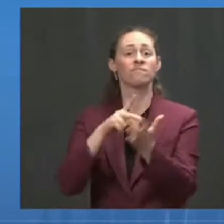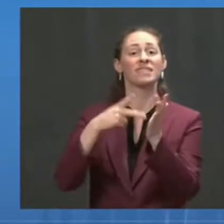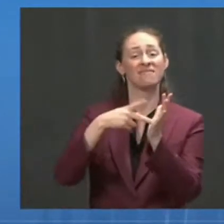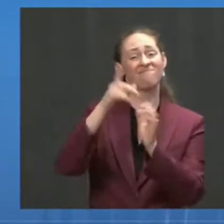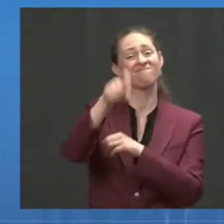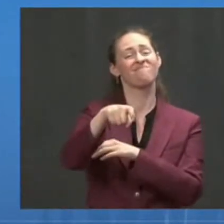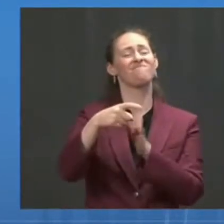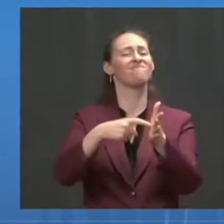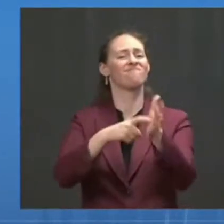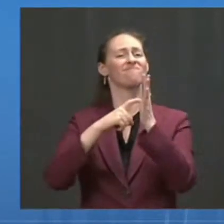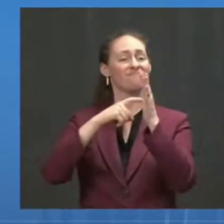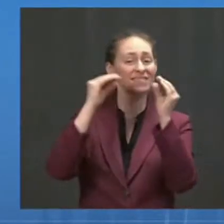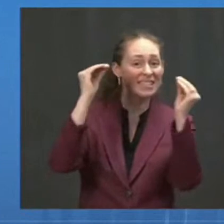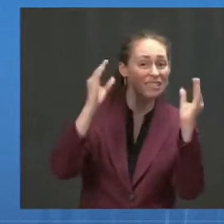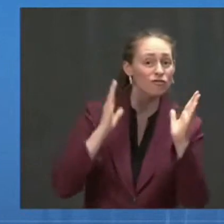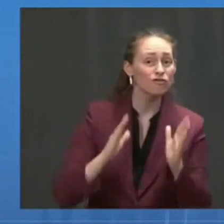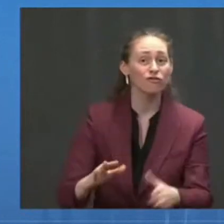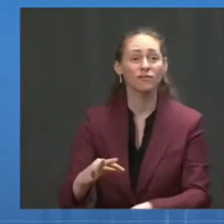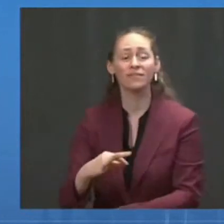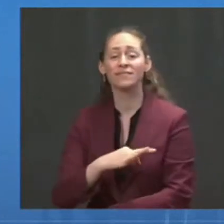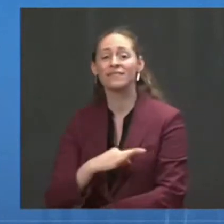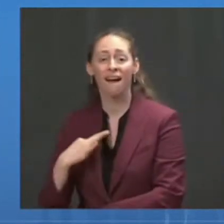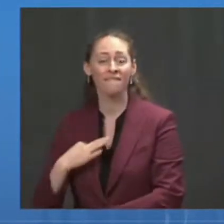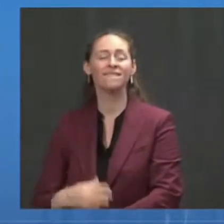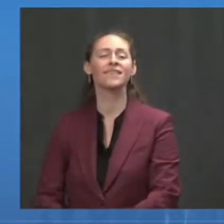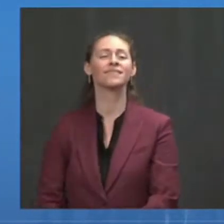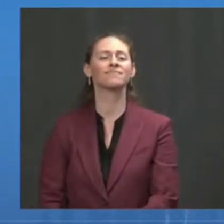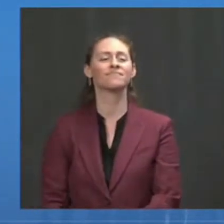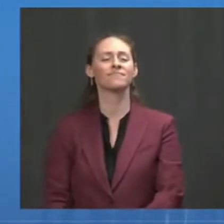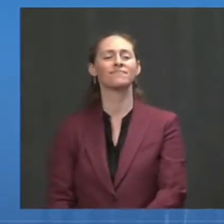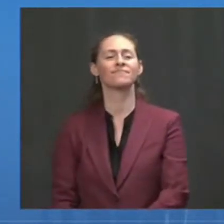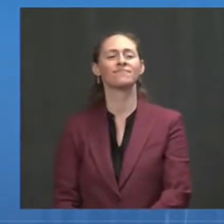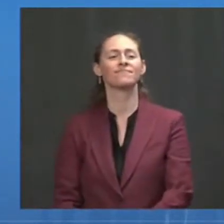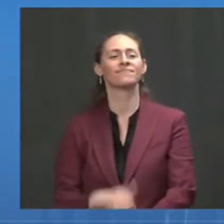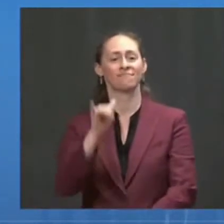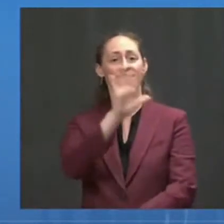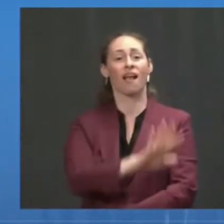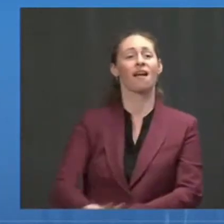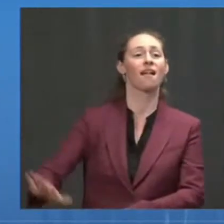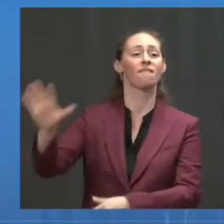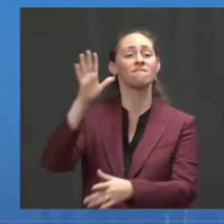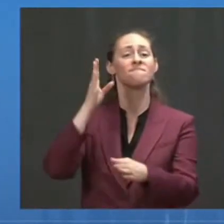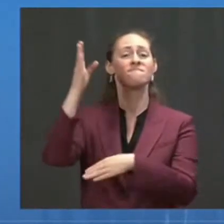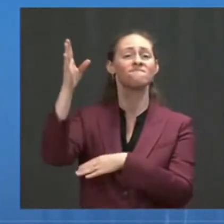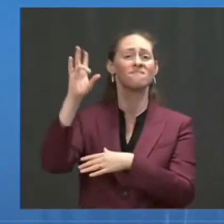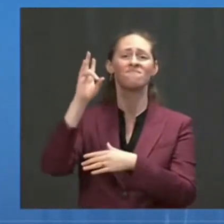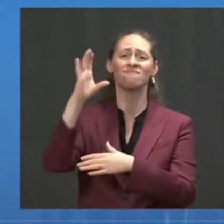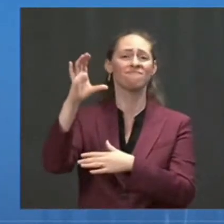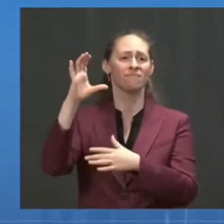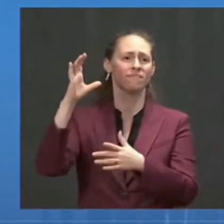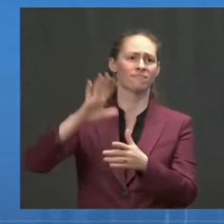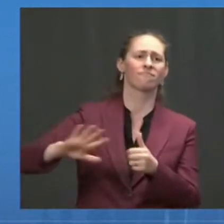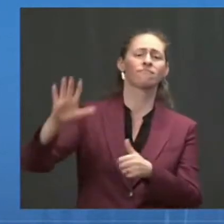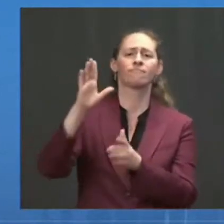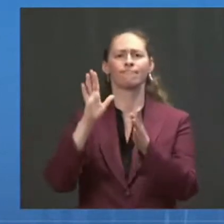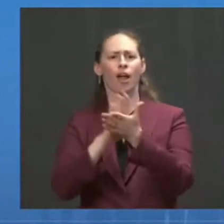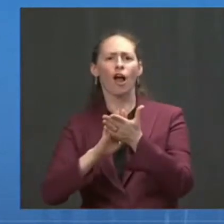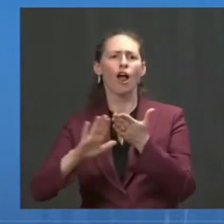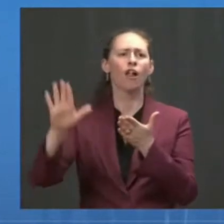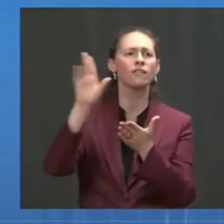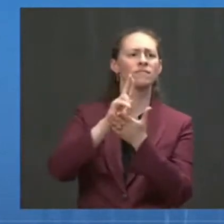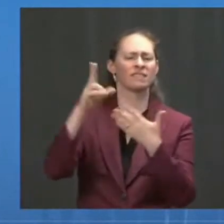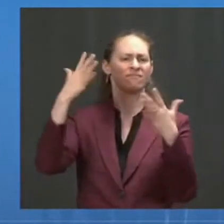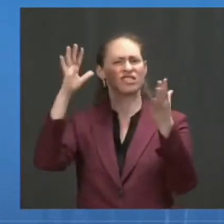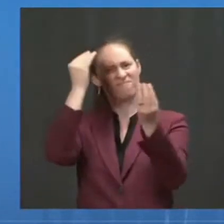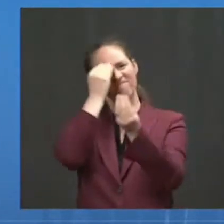And across the country, nearly 700 colleges and universities have announced vaccination requirements, which will